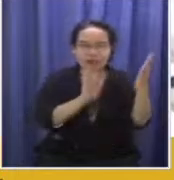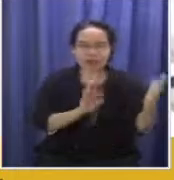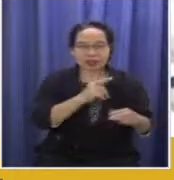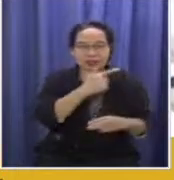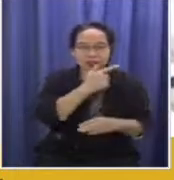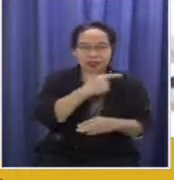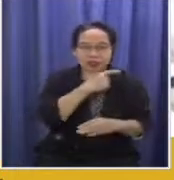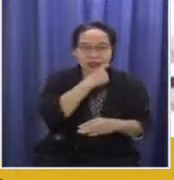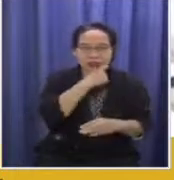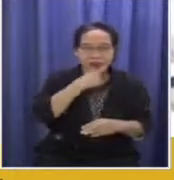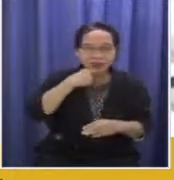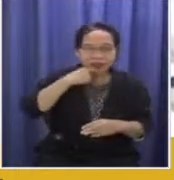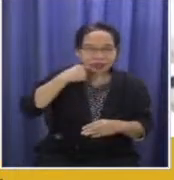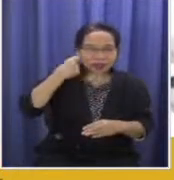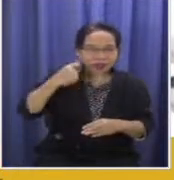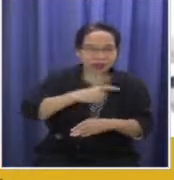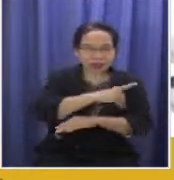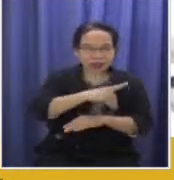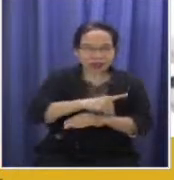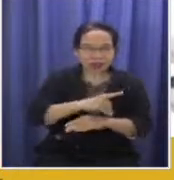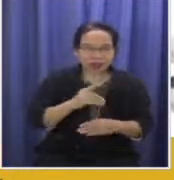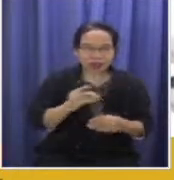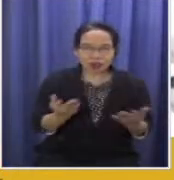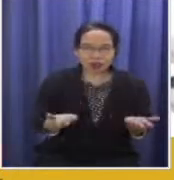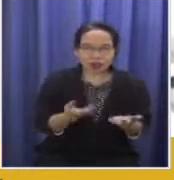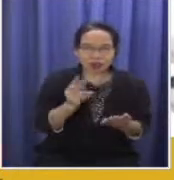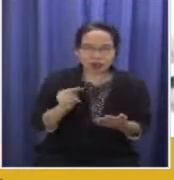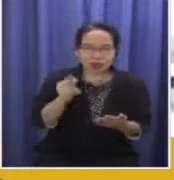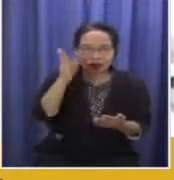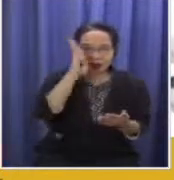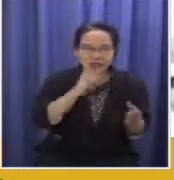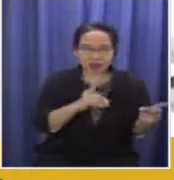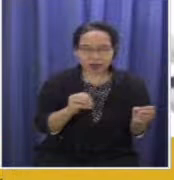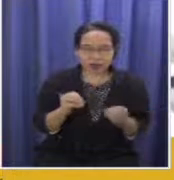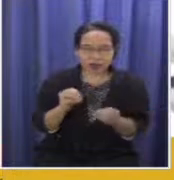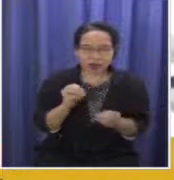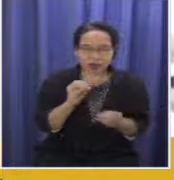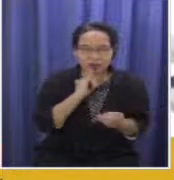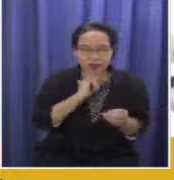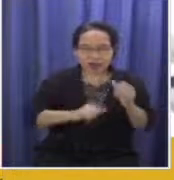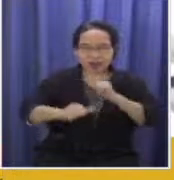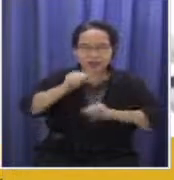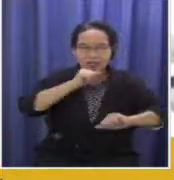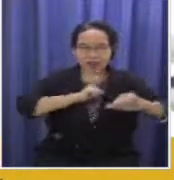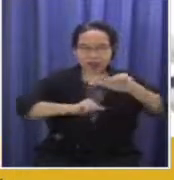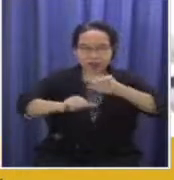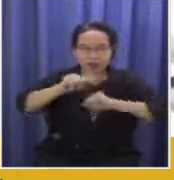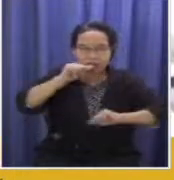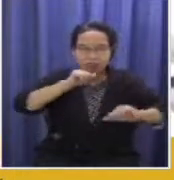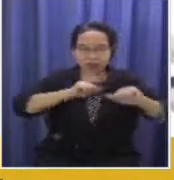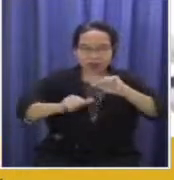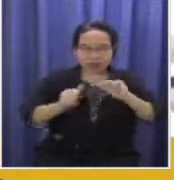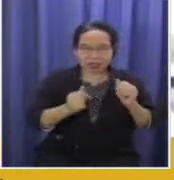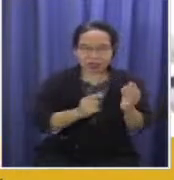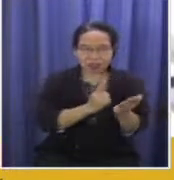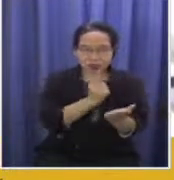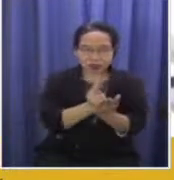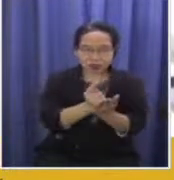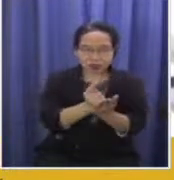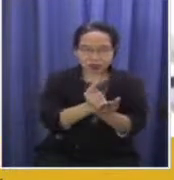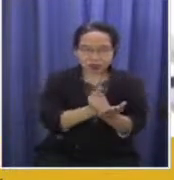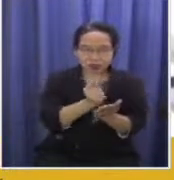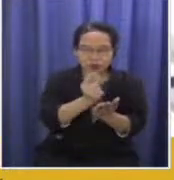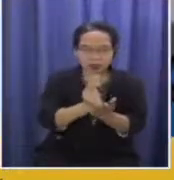dry land, what is necessary for God to do is scientifically true in the